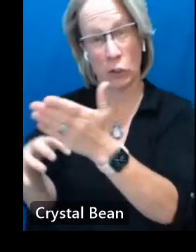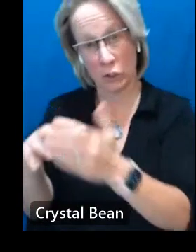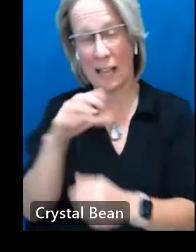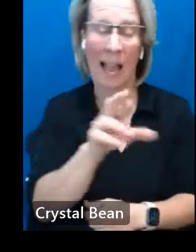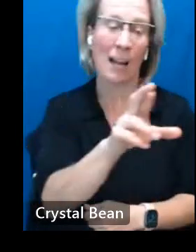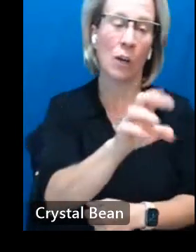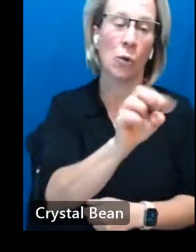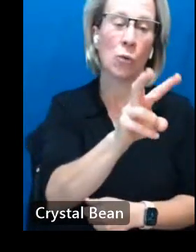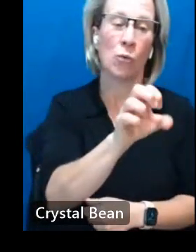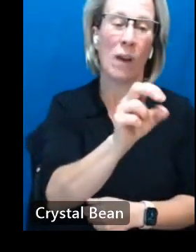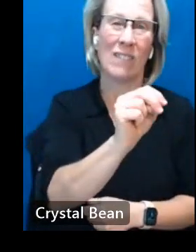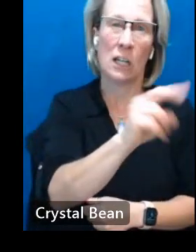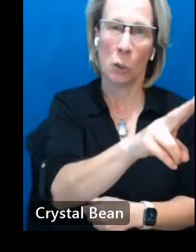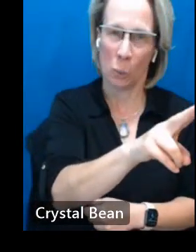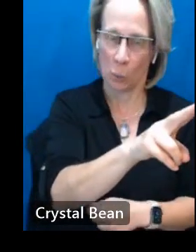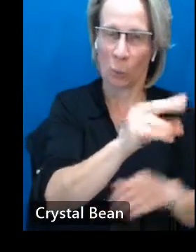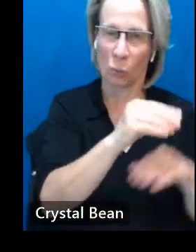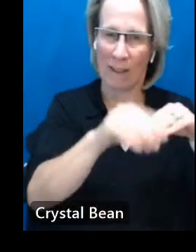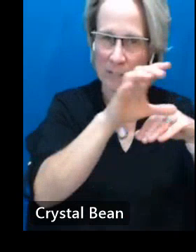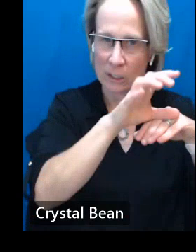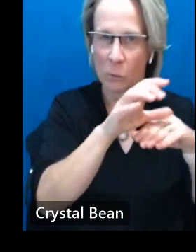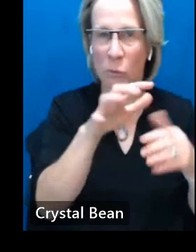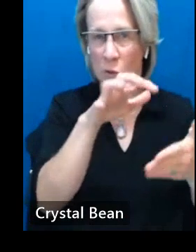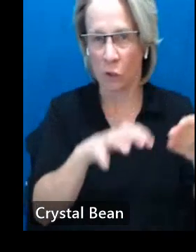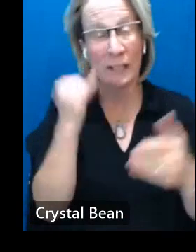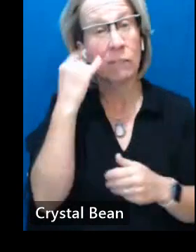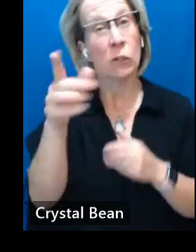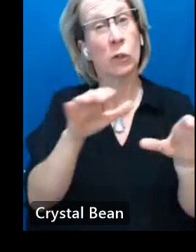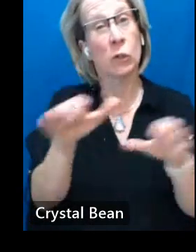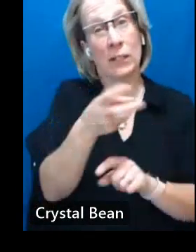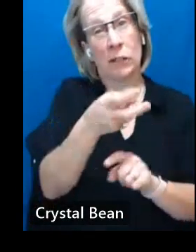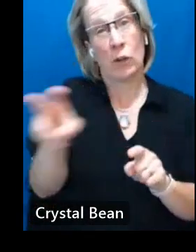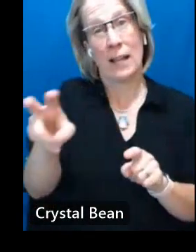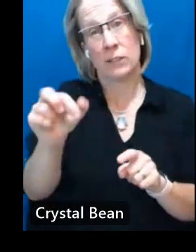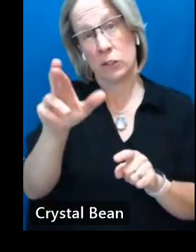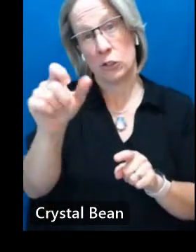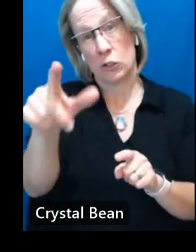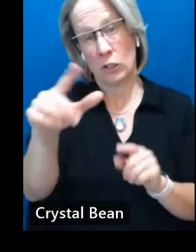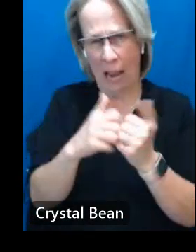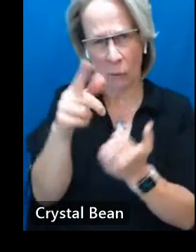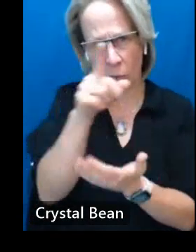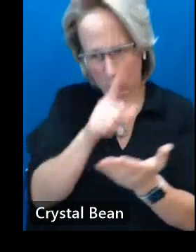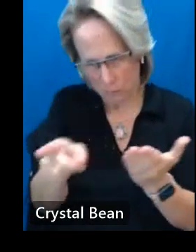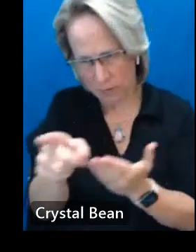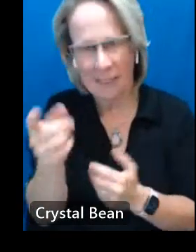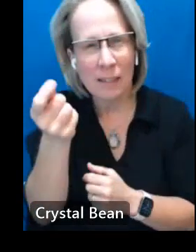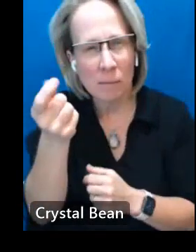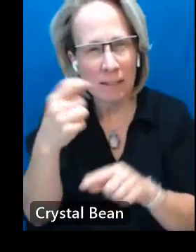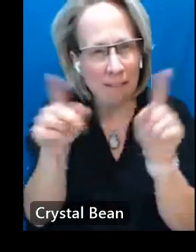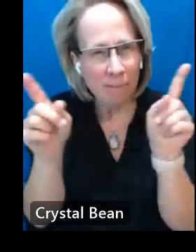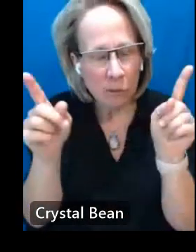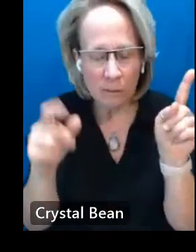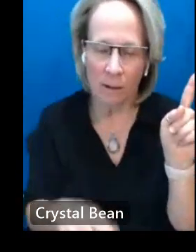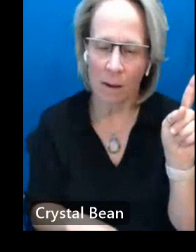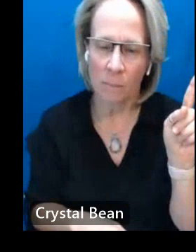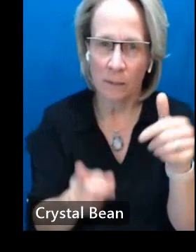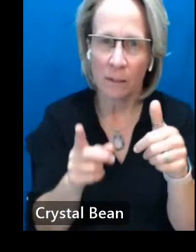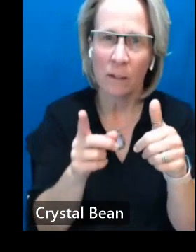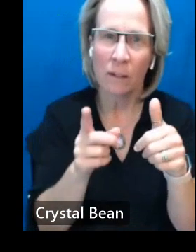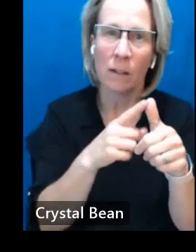if you are going to do a transfer journal, the route to get there is slightly different. So instead you go to enter